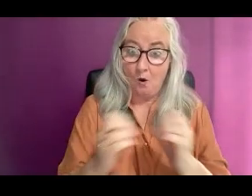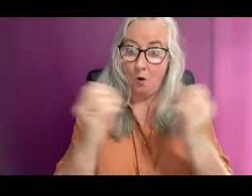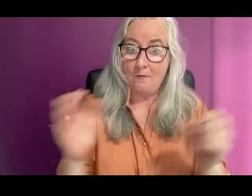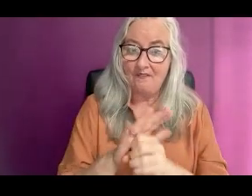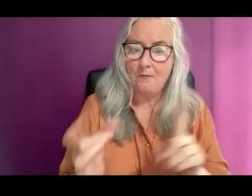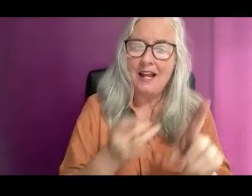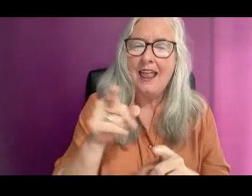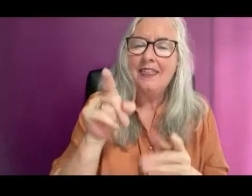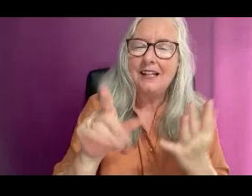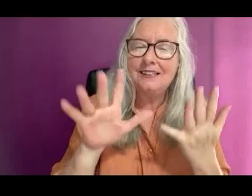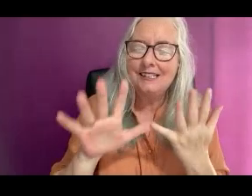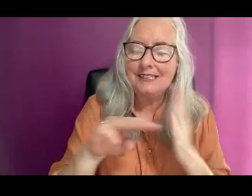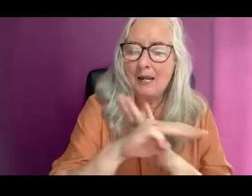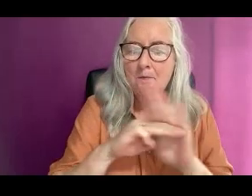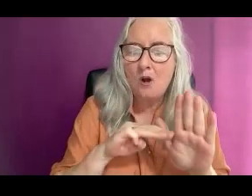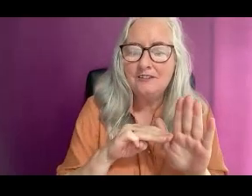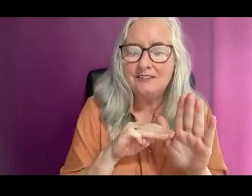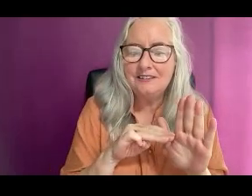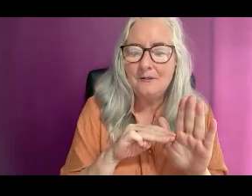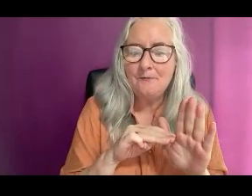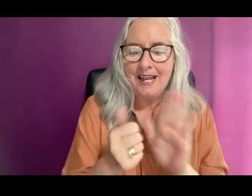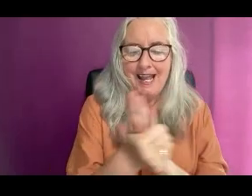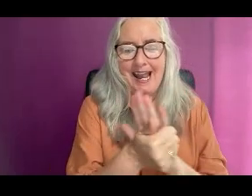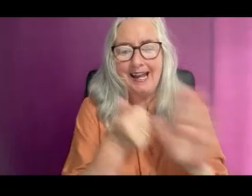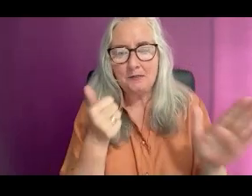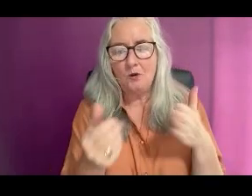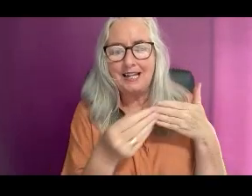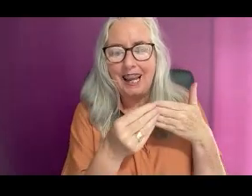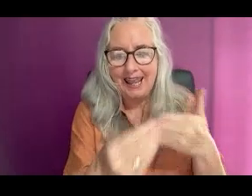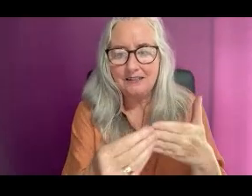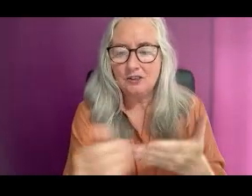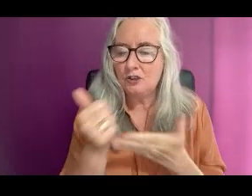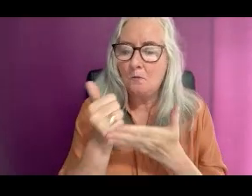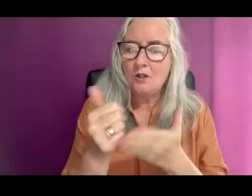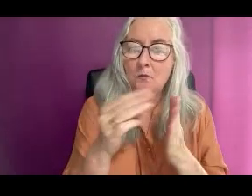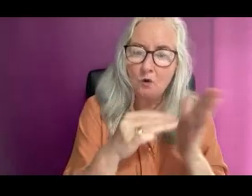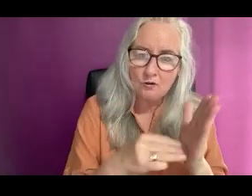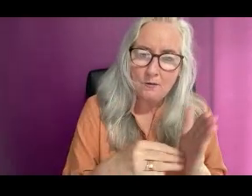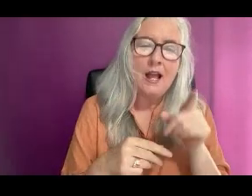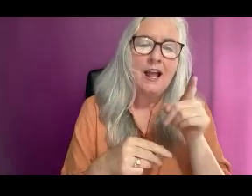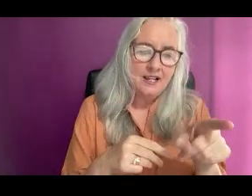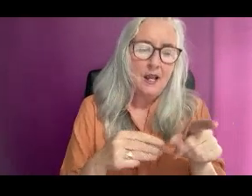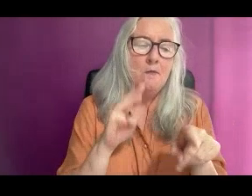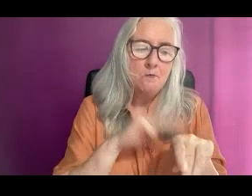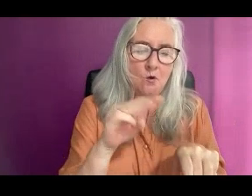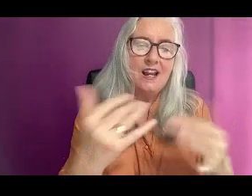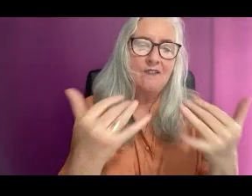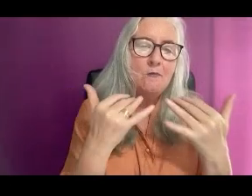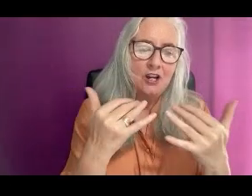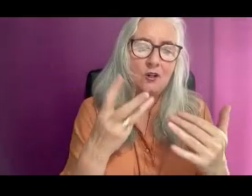10-month expert-led and supported program. But more information will come in the follow-up email to